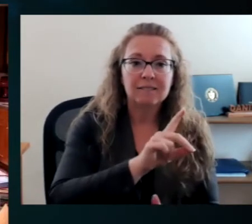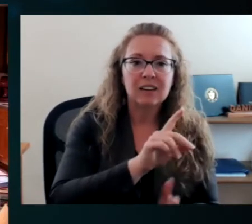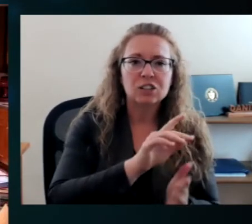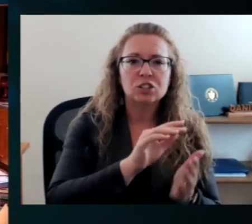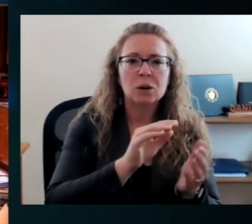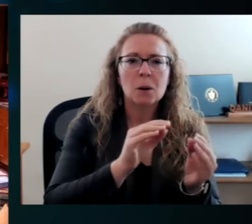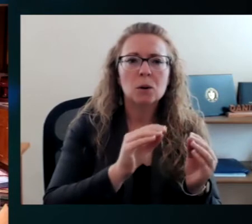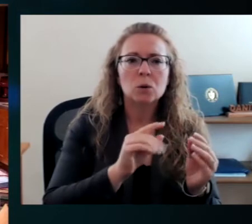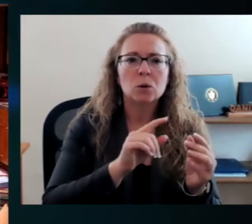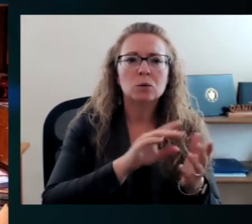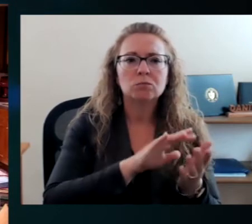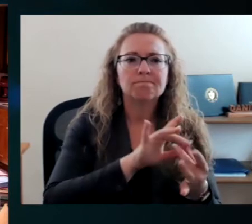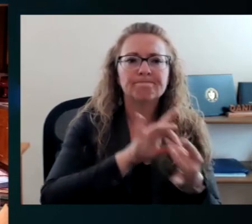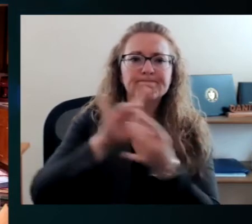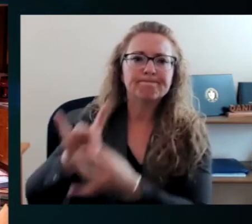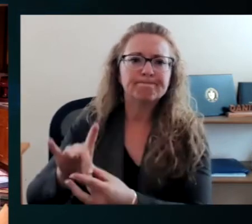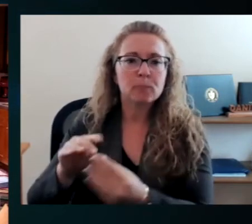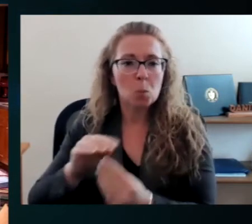realm.